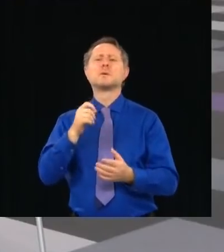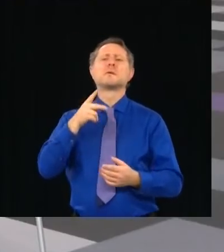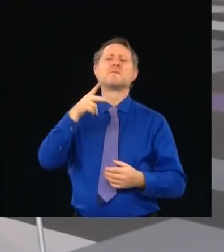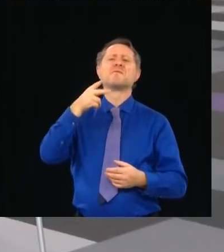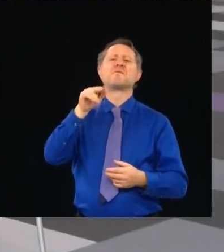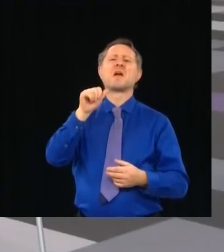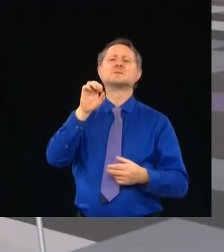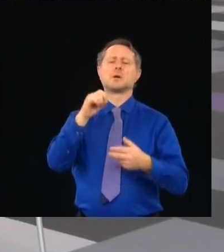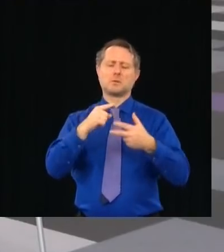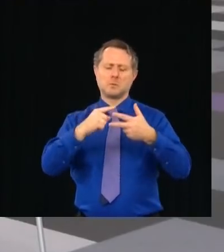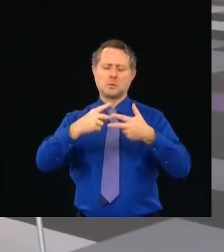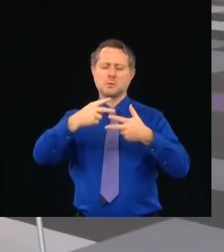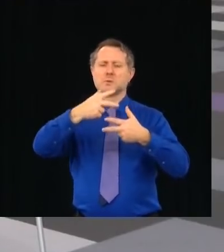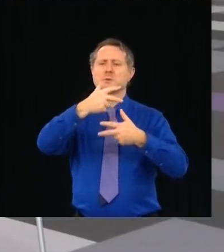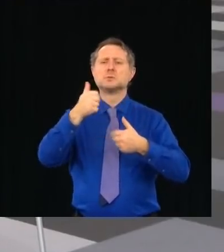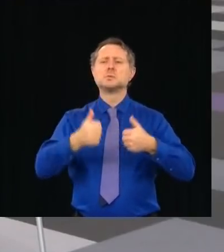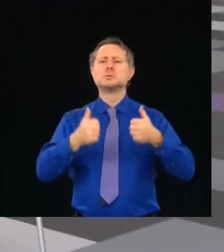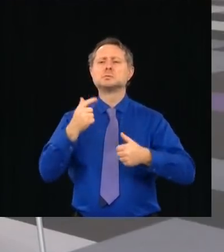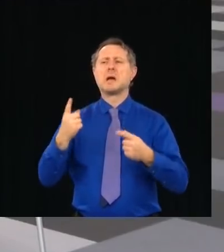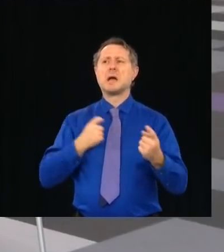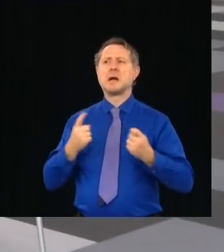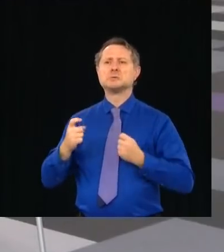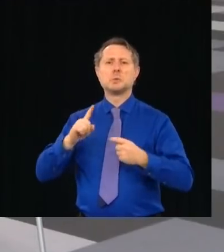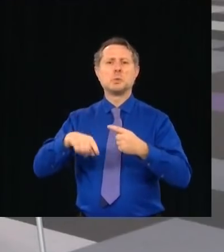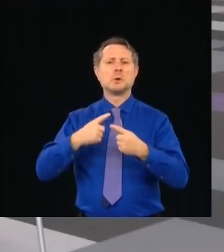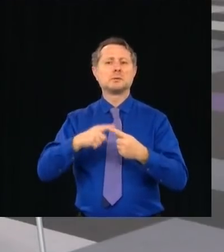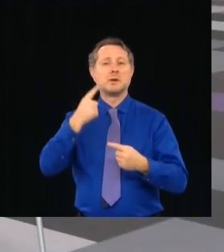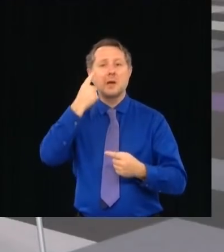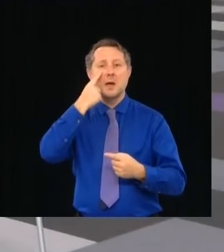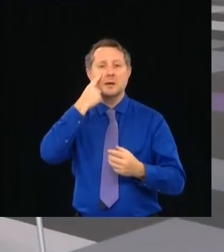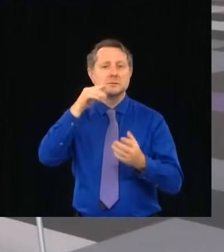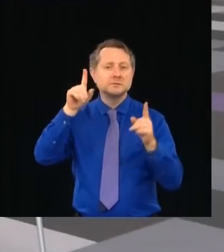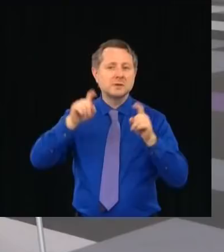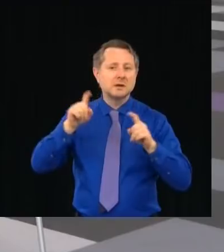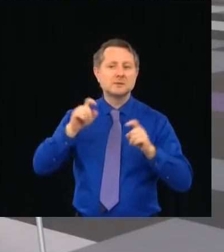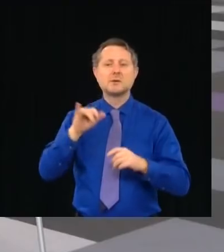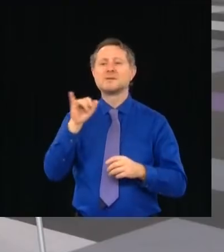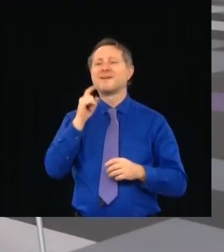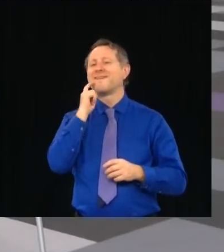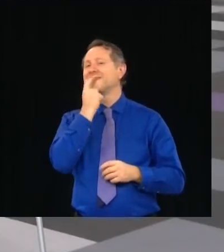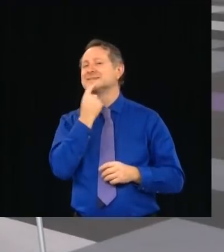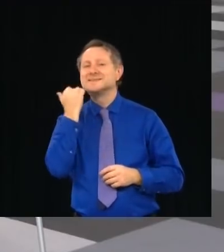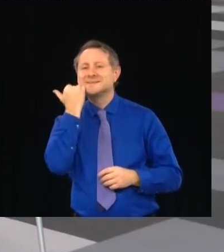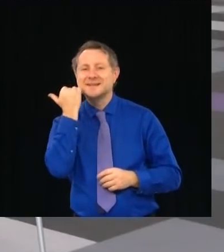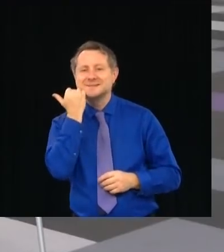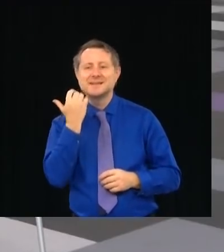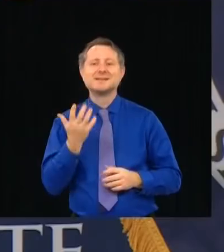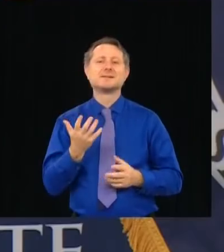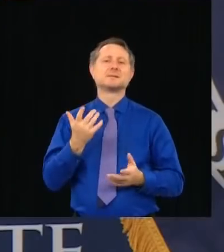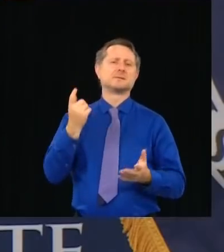for a driver's license, toothache, whatever. Dentists, eye doctors, surgery centers, what phase do they fall under?